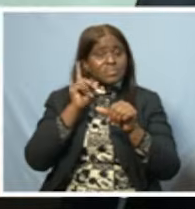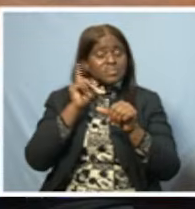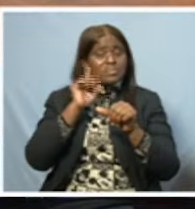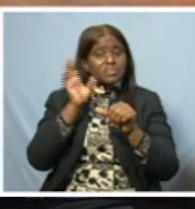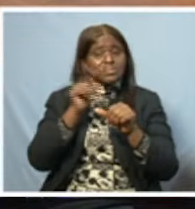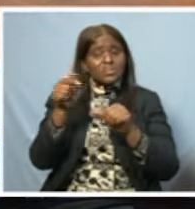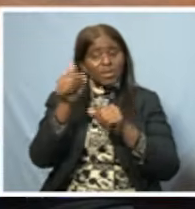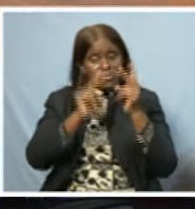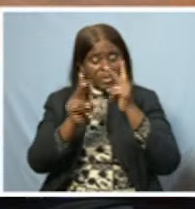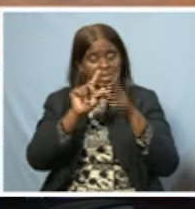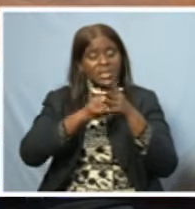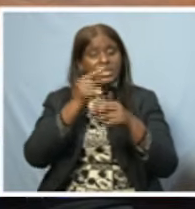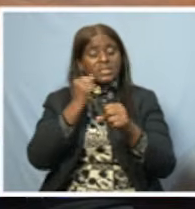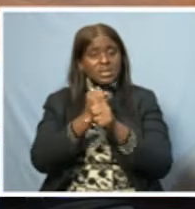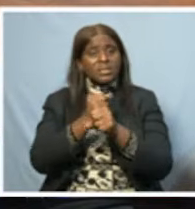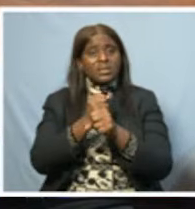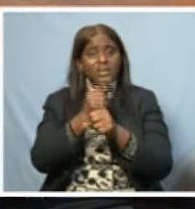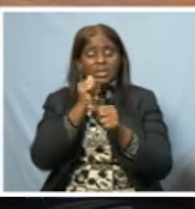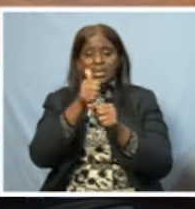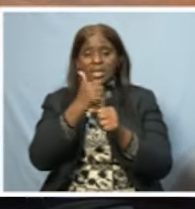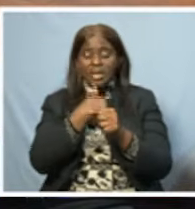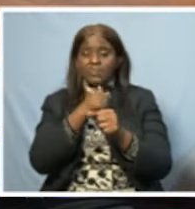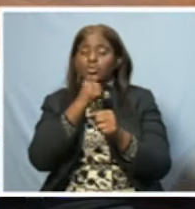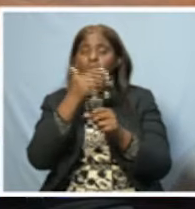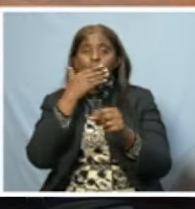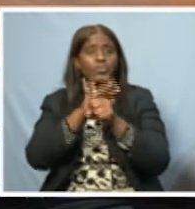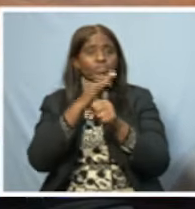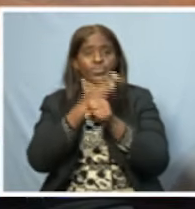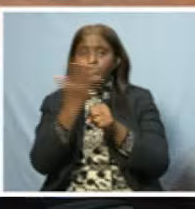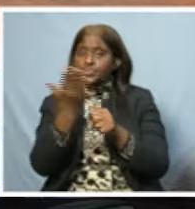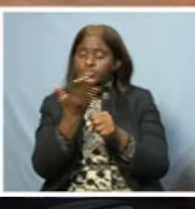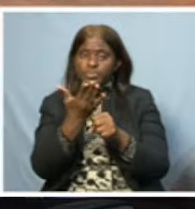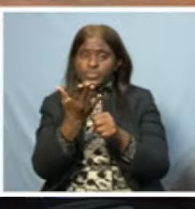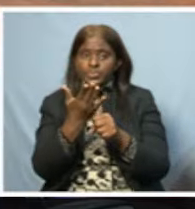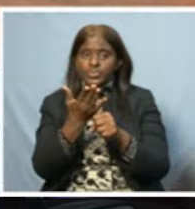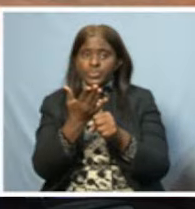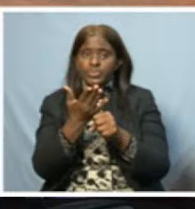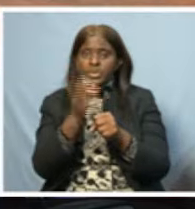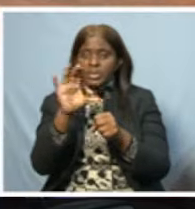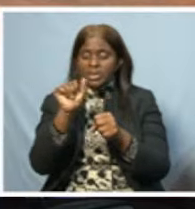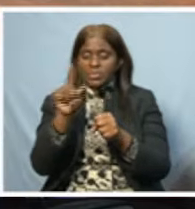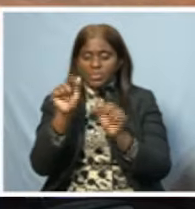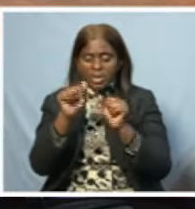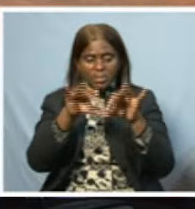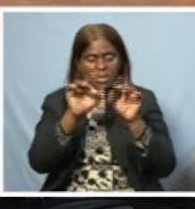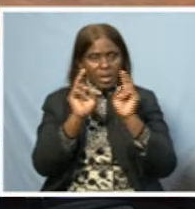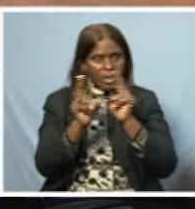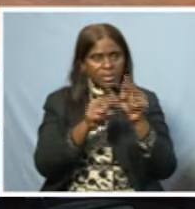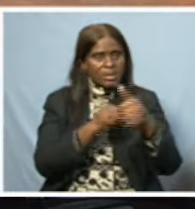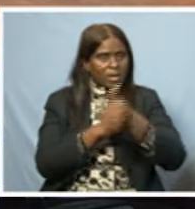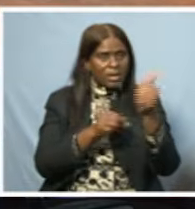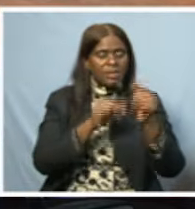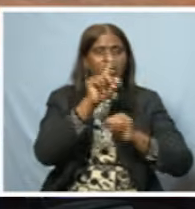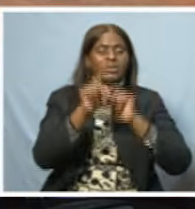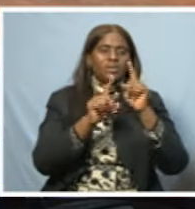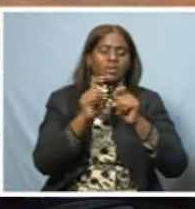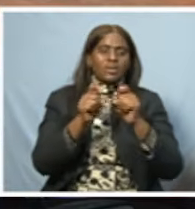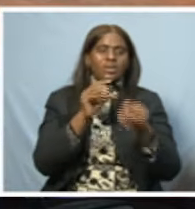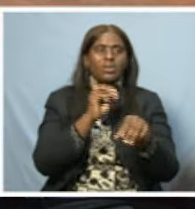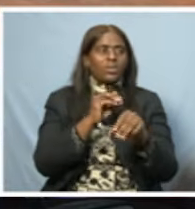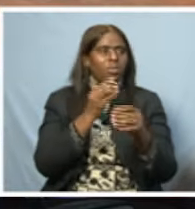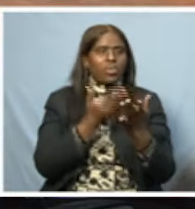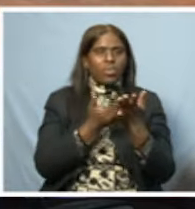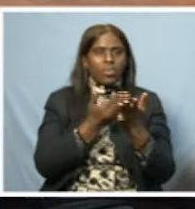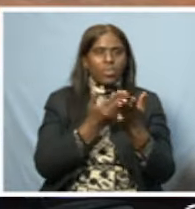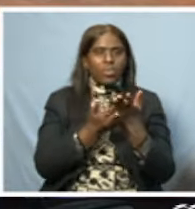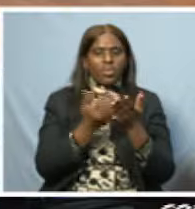will visit you next year because you've made commitment. Then you can see, yes, you can proceed to answer the question on